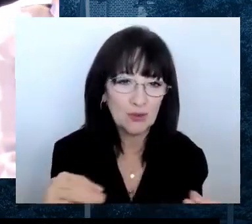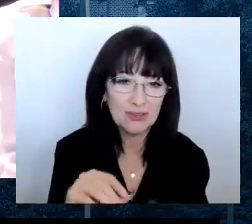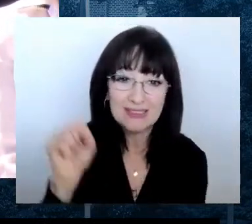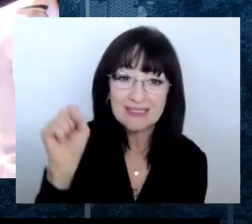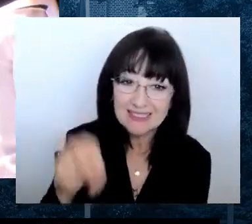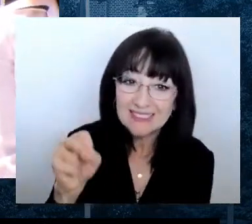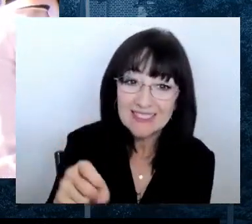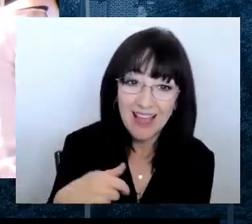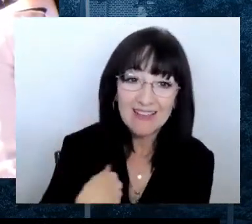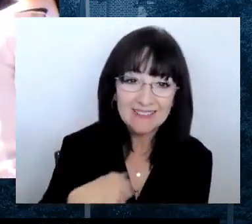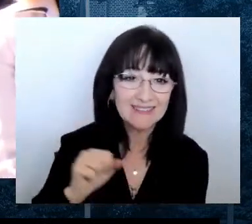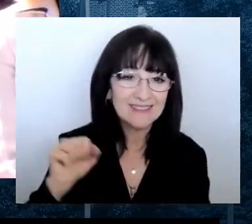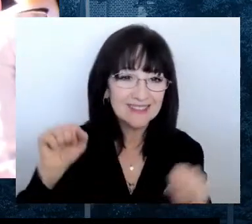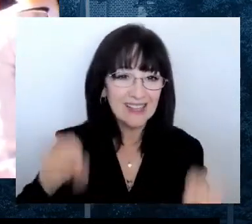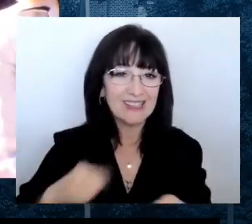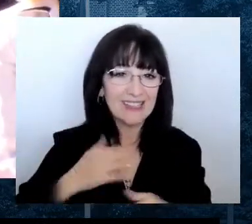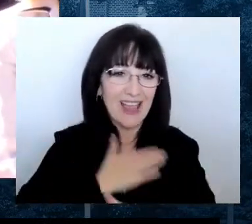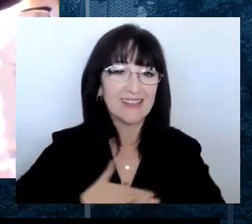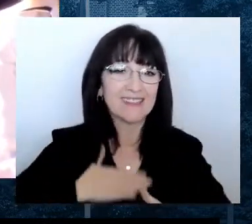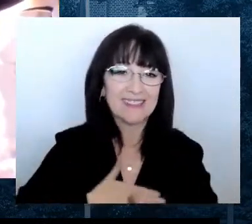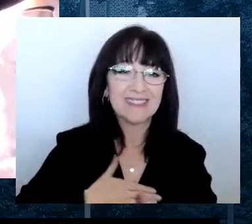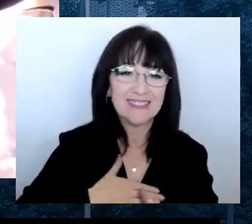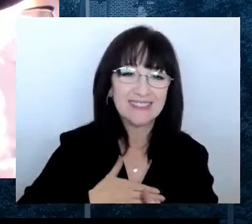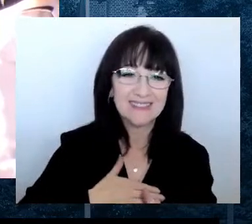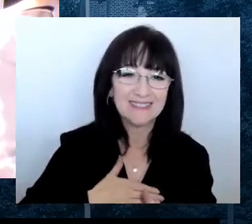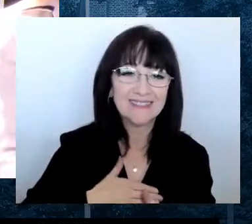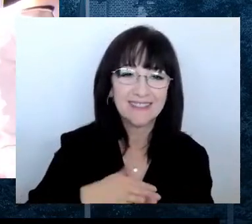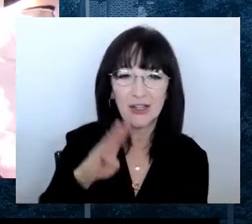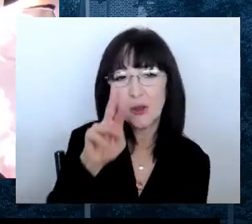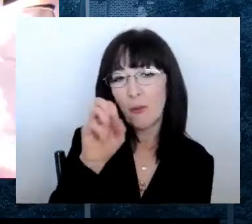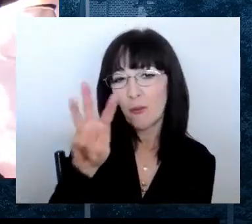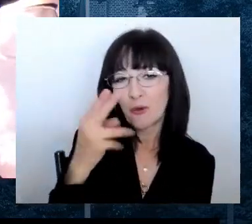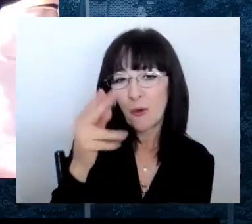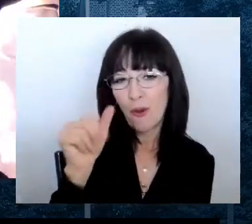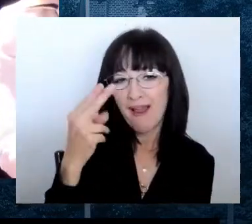before. That's just one example.